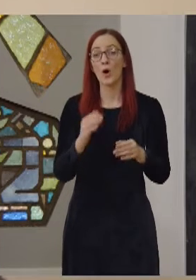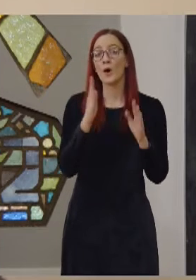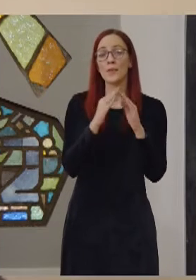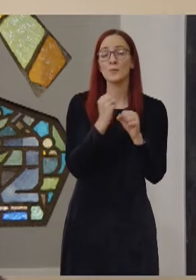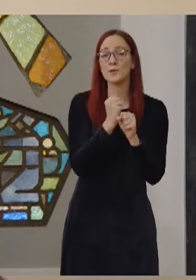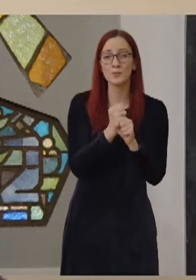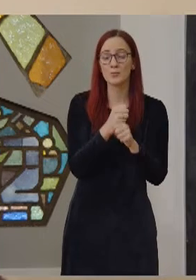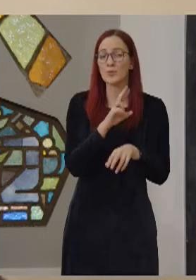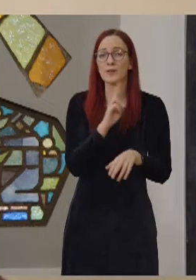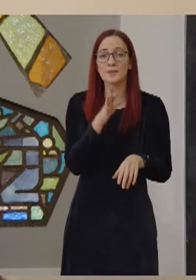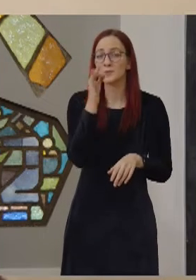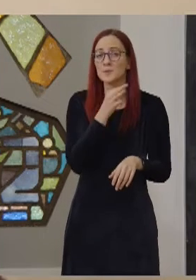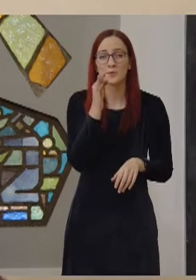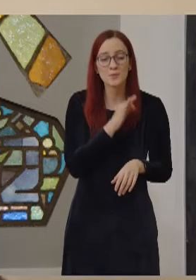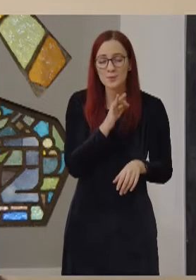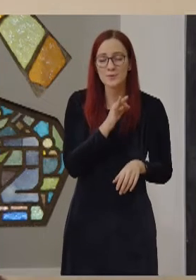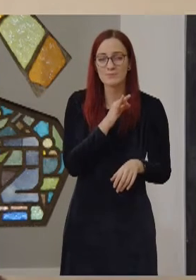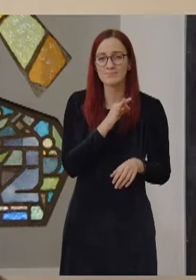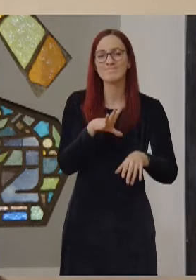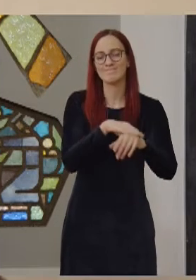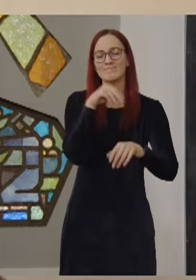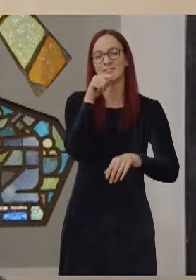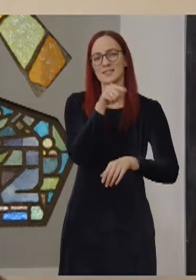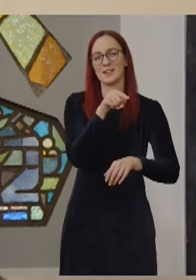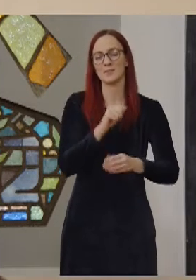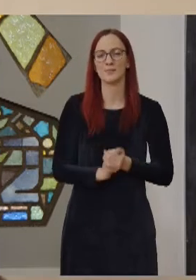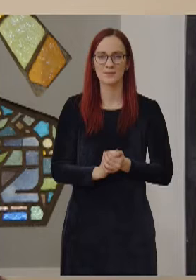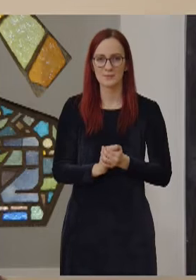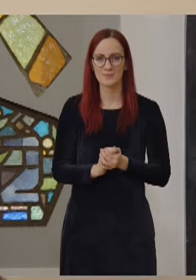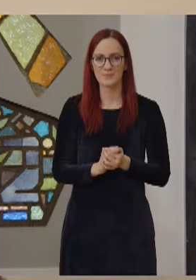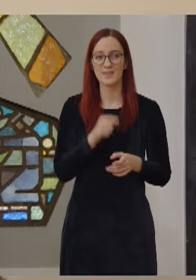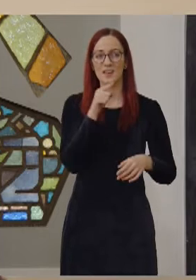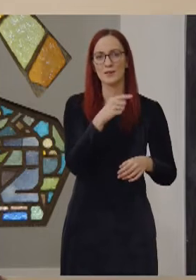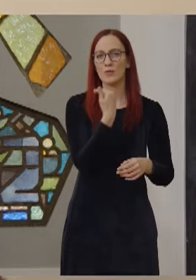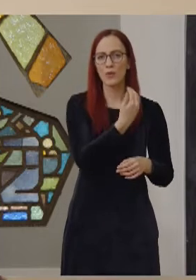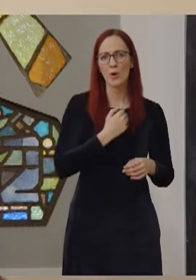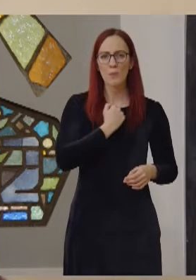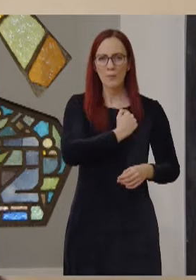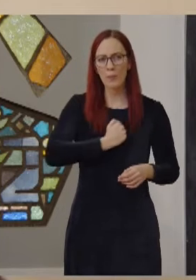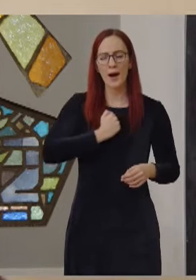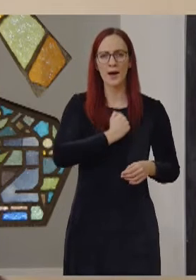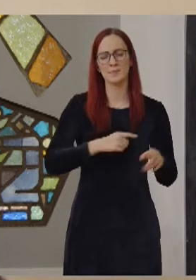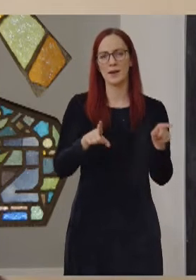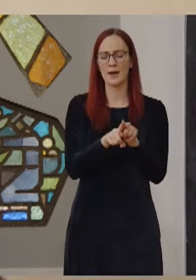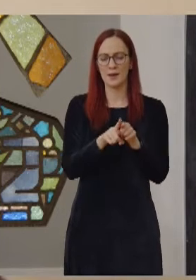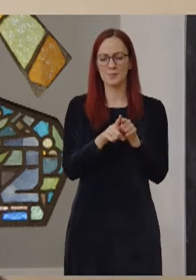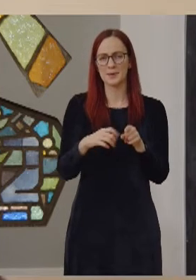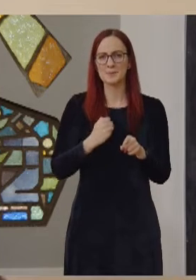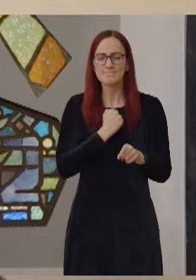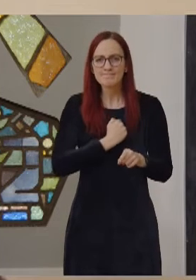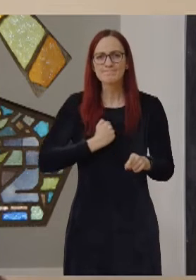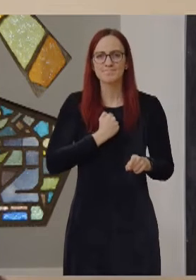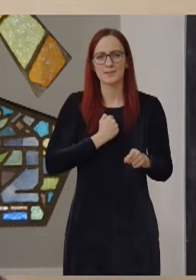question for so many years. So it seems that the only one that does not do its homework is